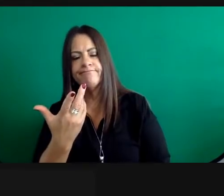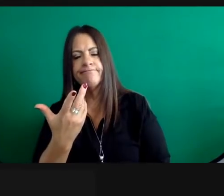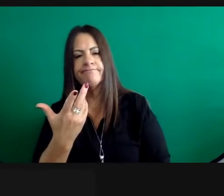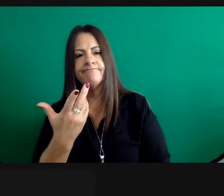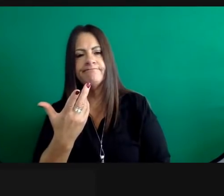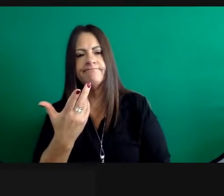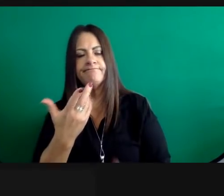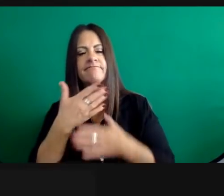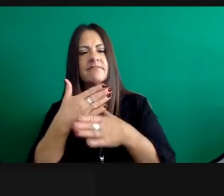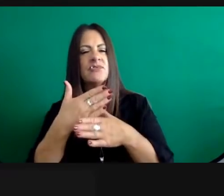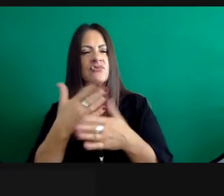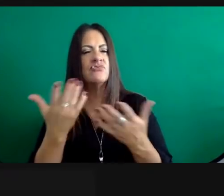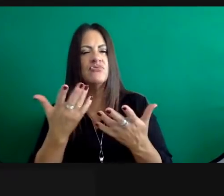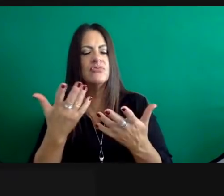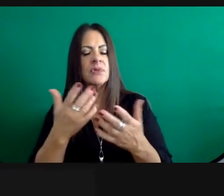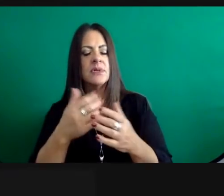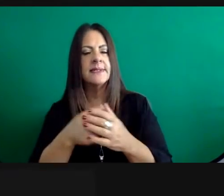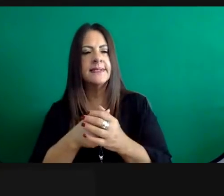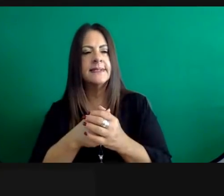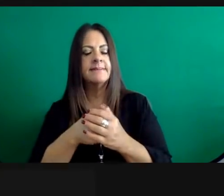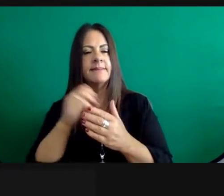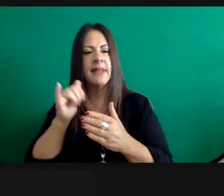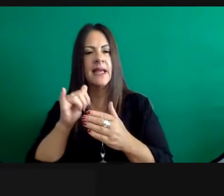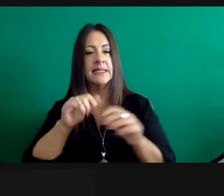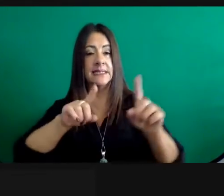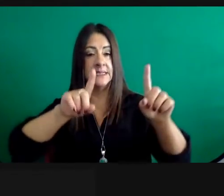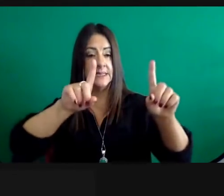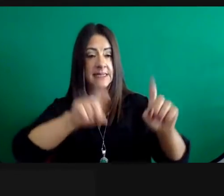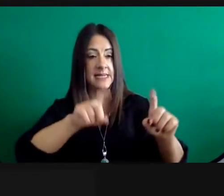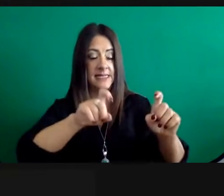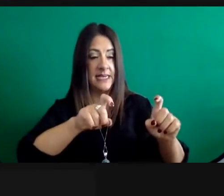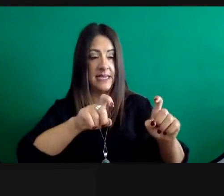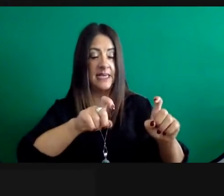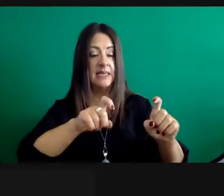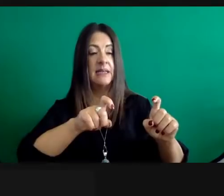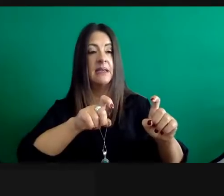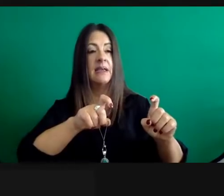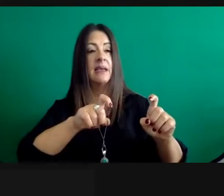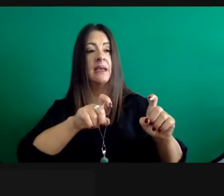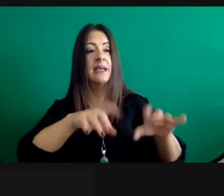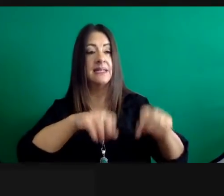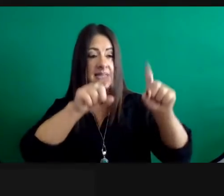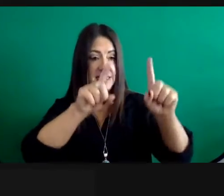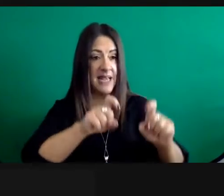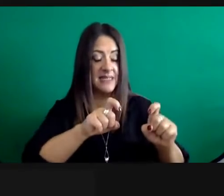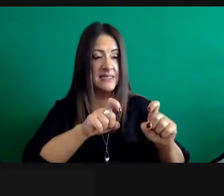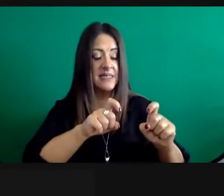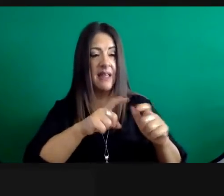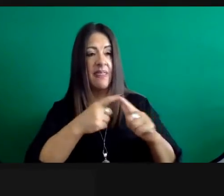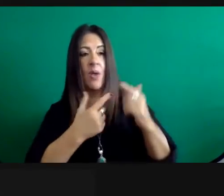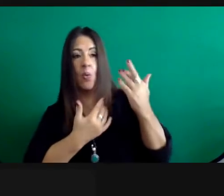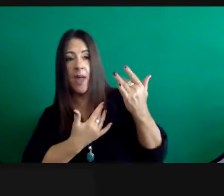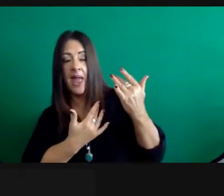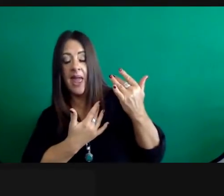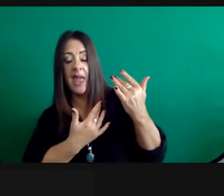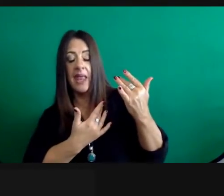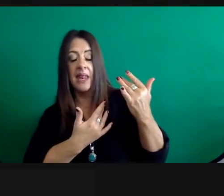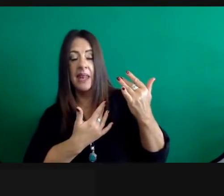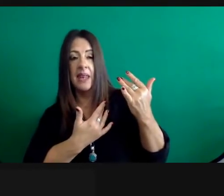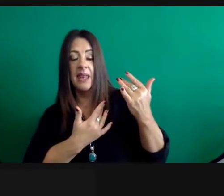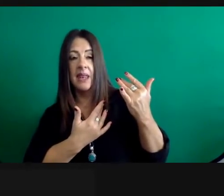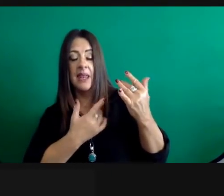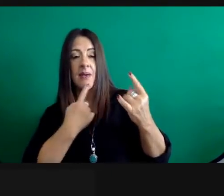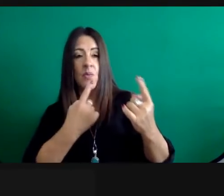about how testing turnaround times are rising for the labs that process tests